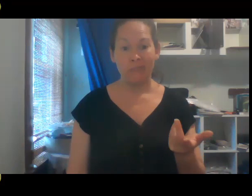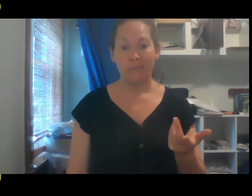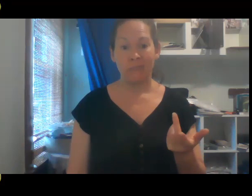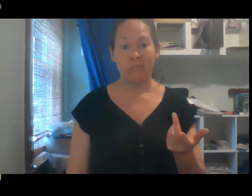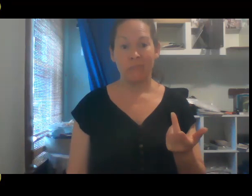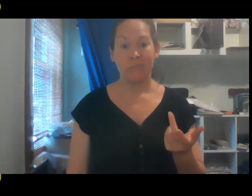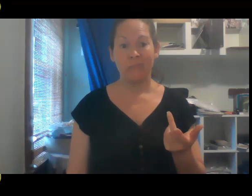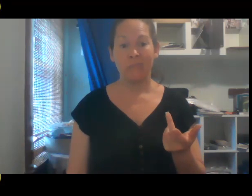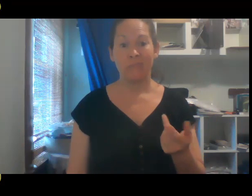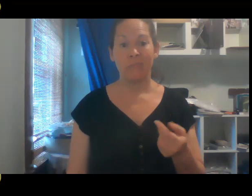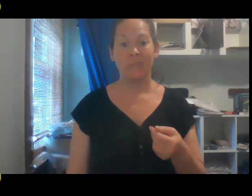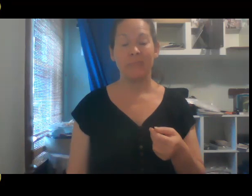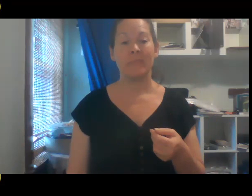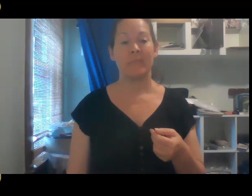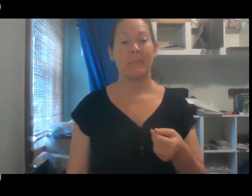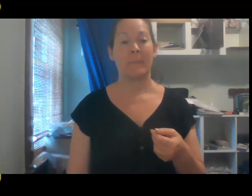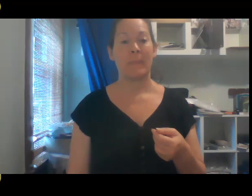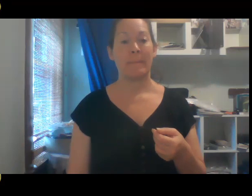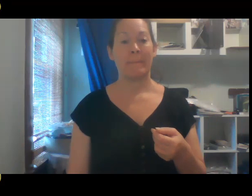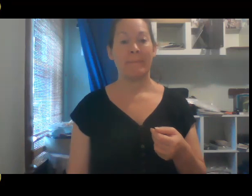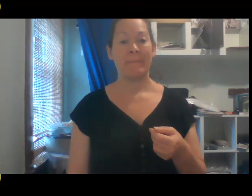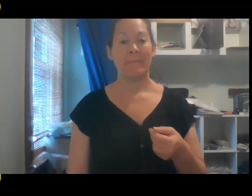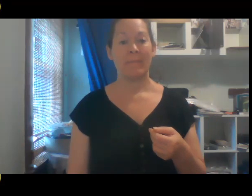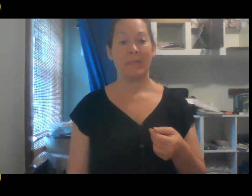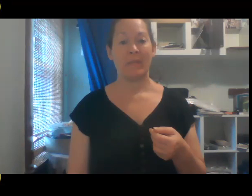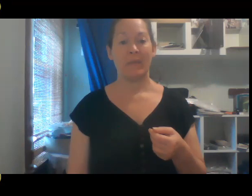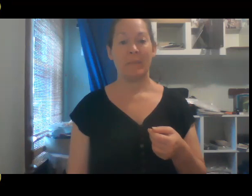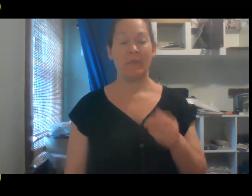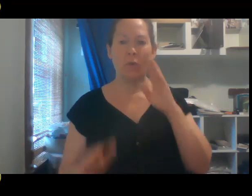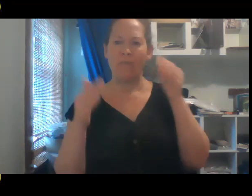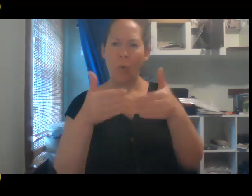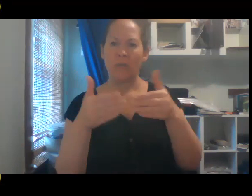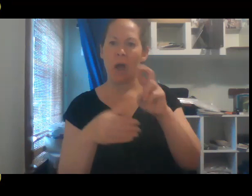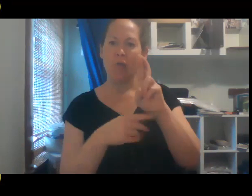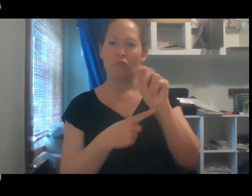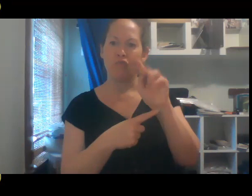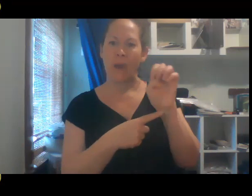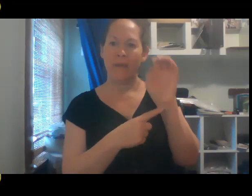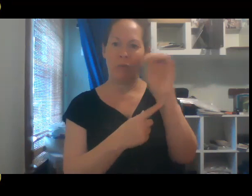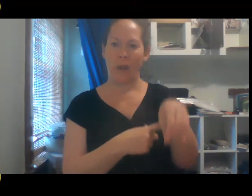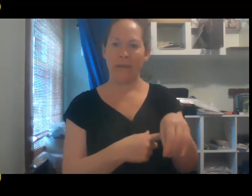we get another amount back out. And the only thing we need to focus on is the rate.